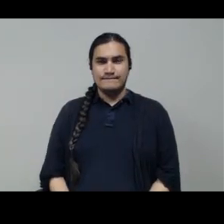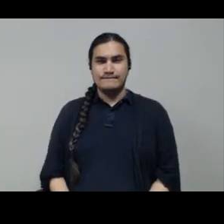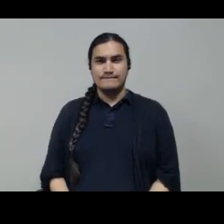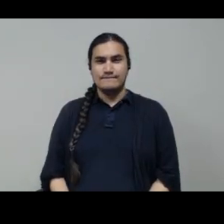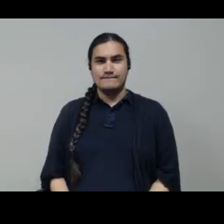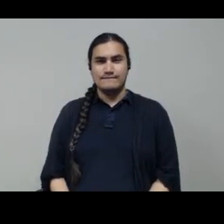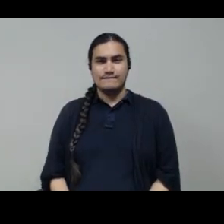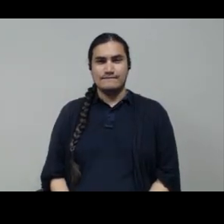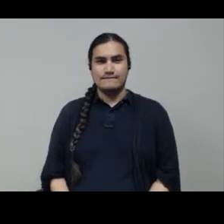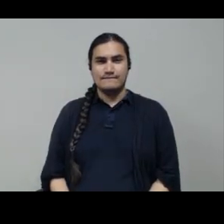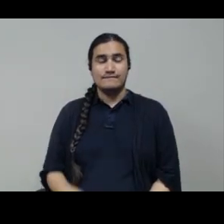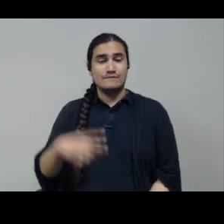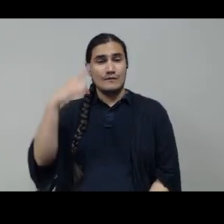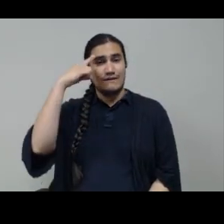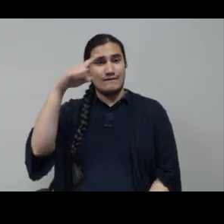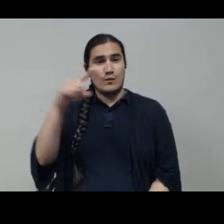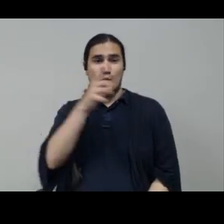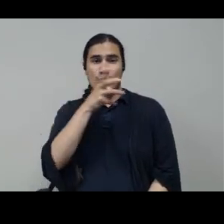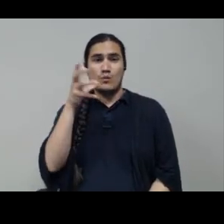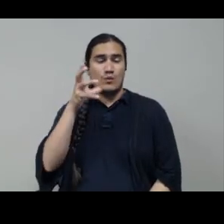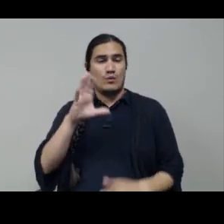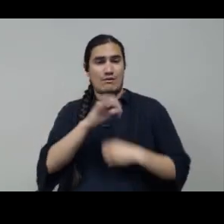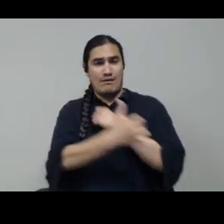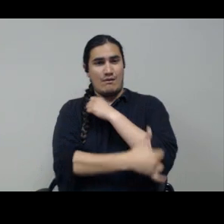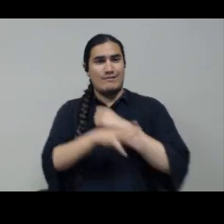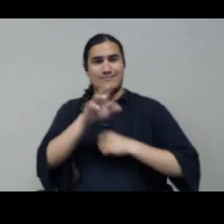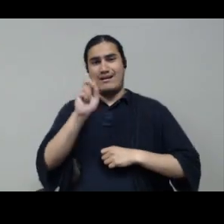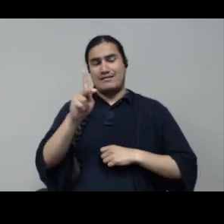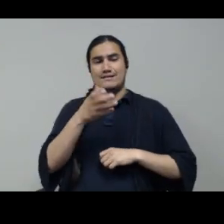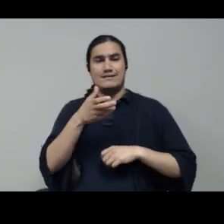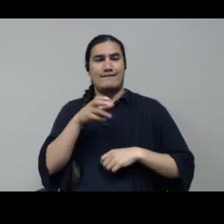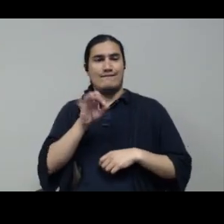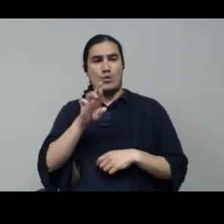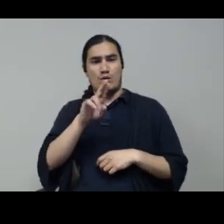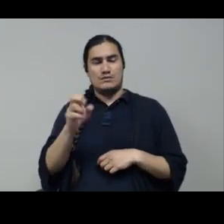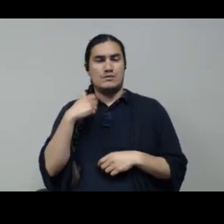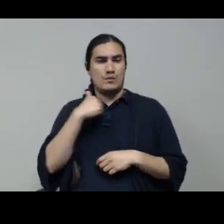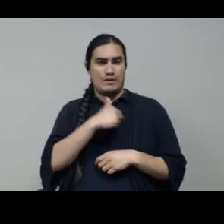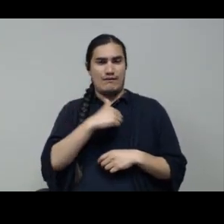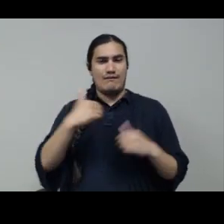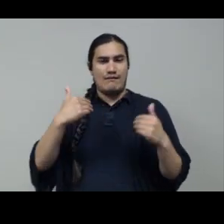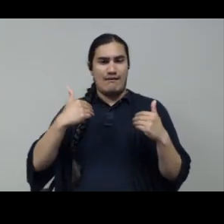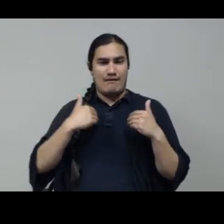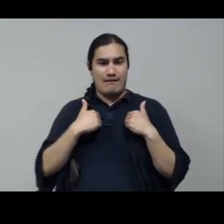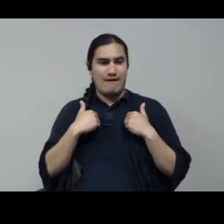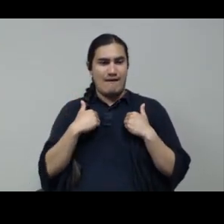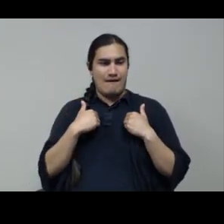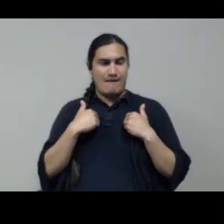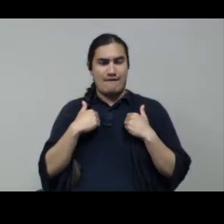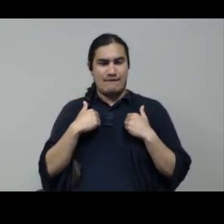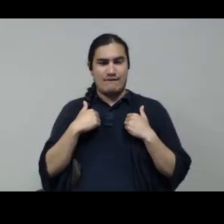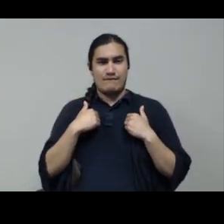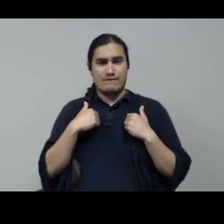For the Rural Counties Task Force, we have Maura Toomey that will be presenting.